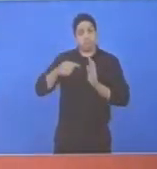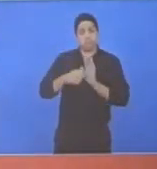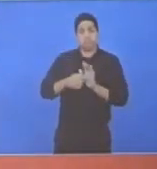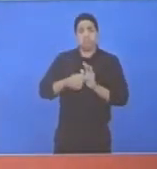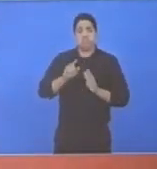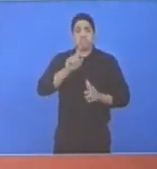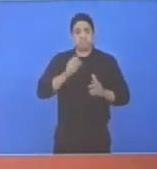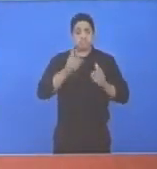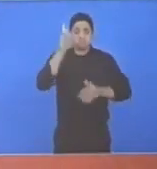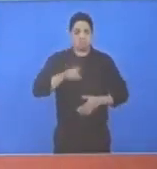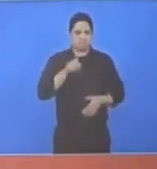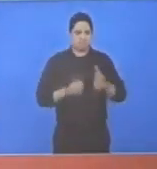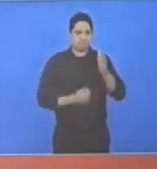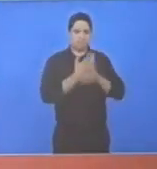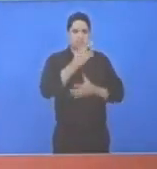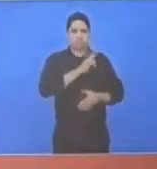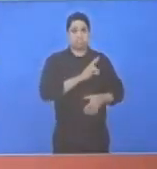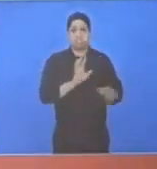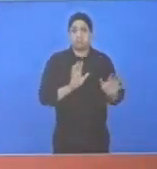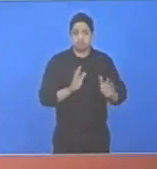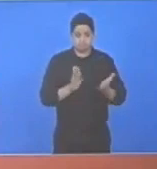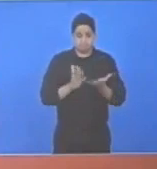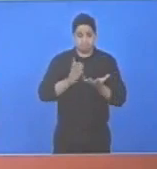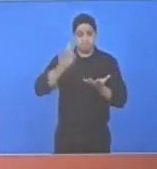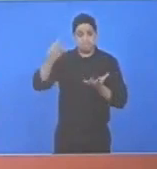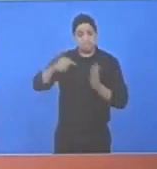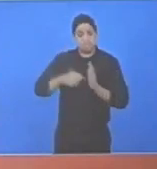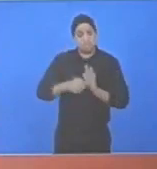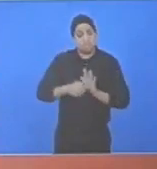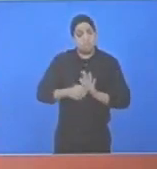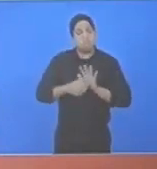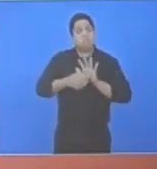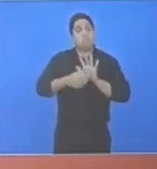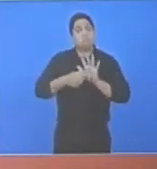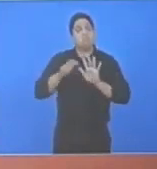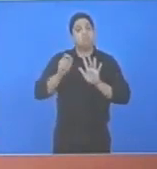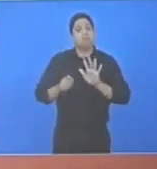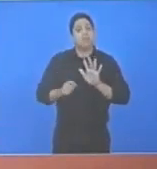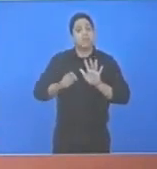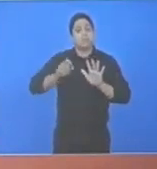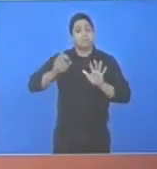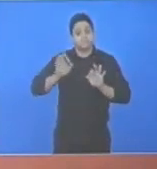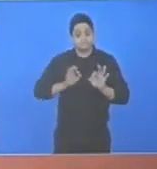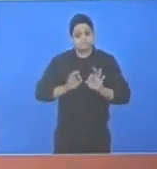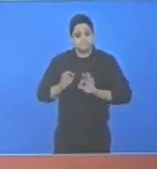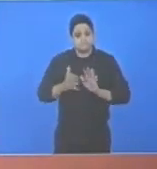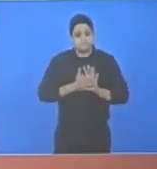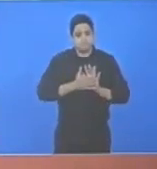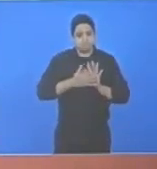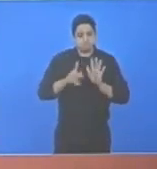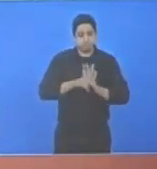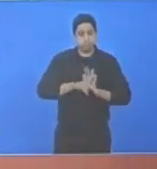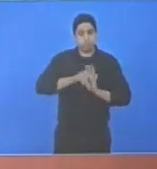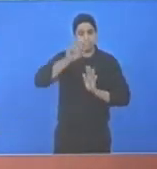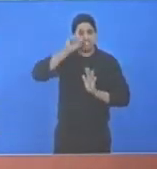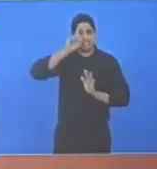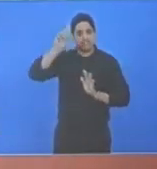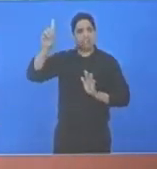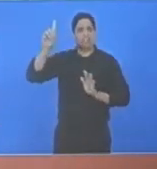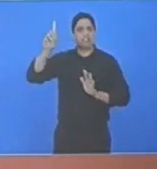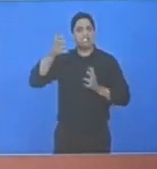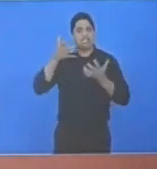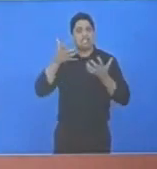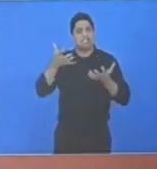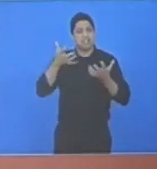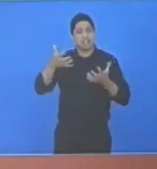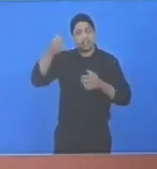church based on one text. But that's not what God wants for us. So the Bible opens the project